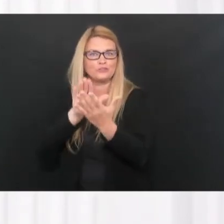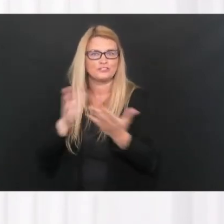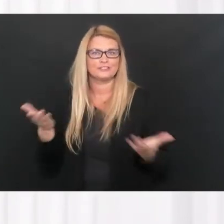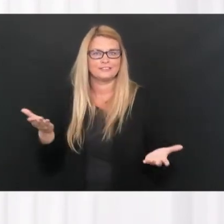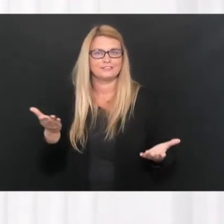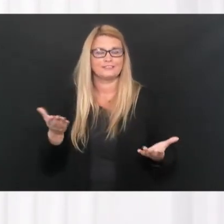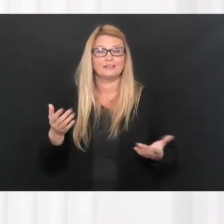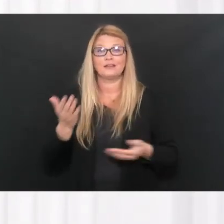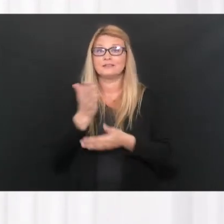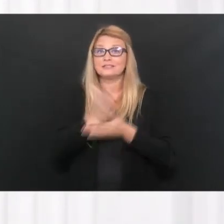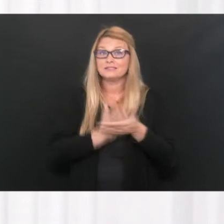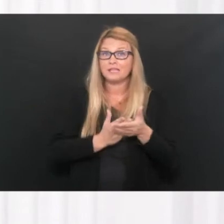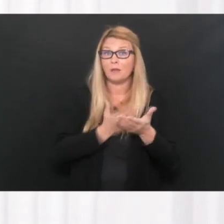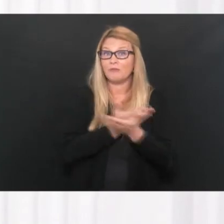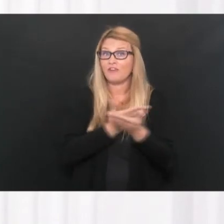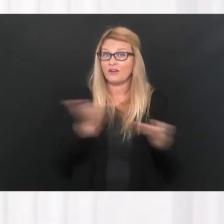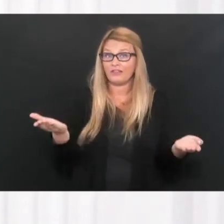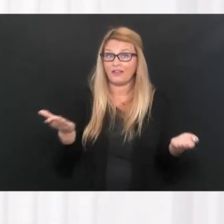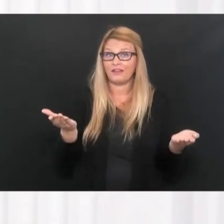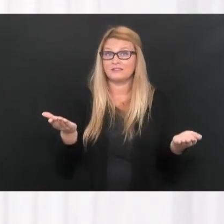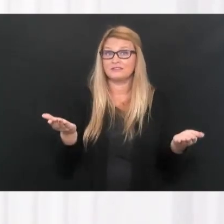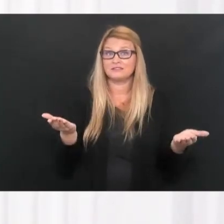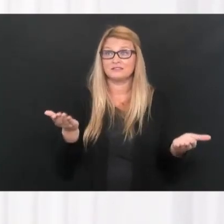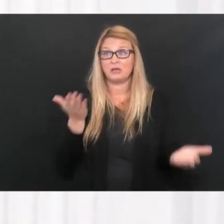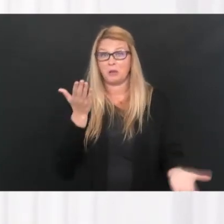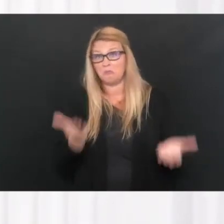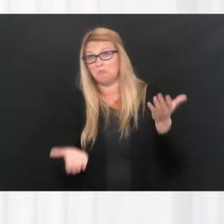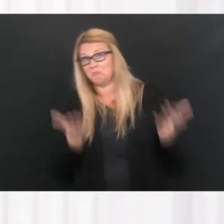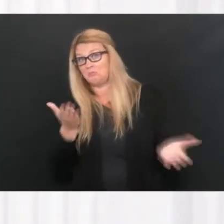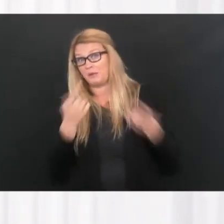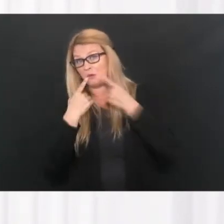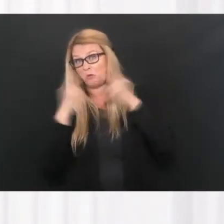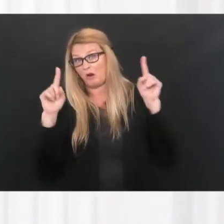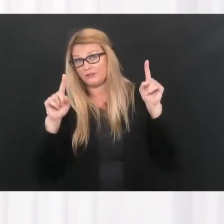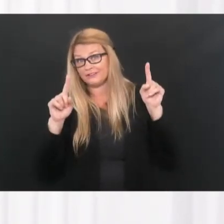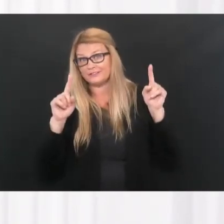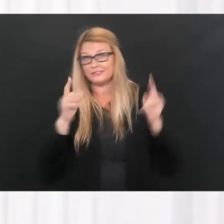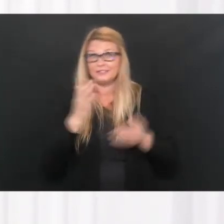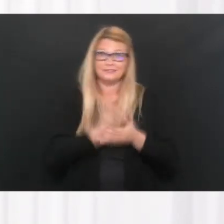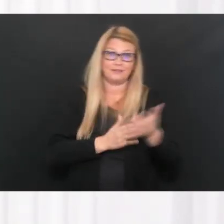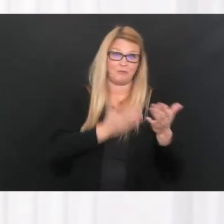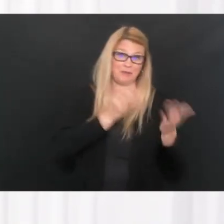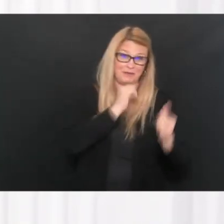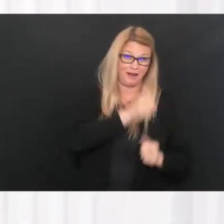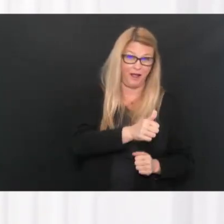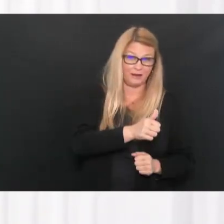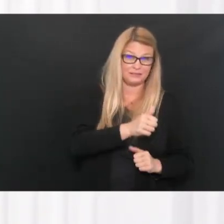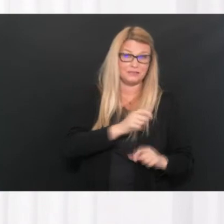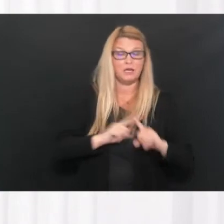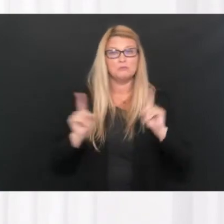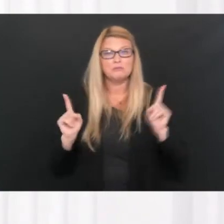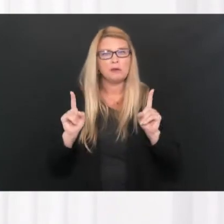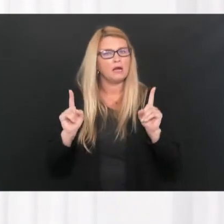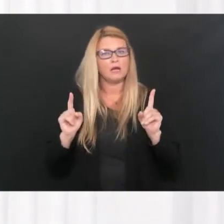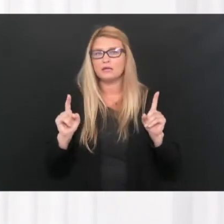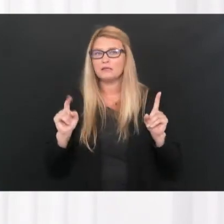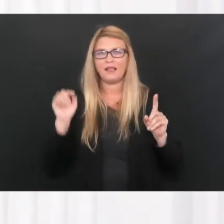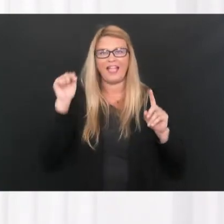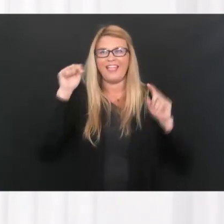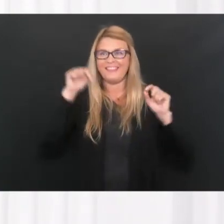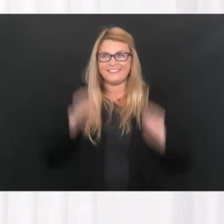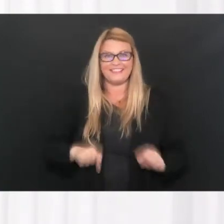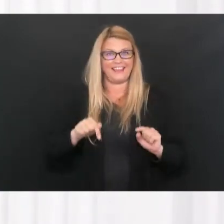of the things that we do going forward may work and some of them may not, but this is an